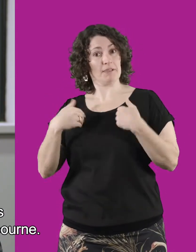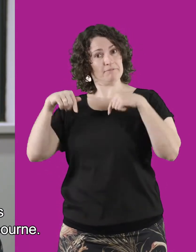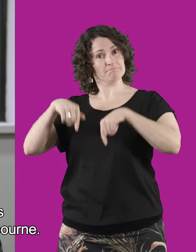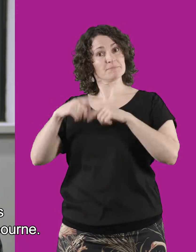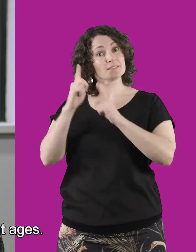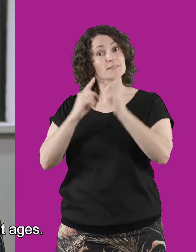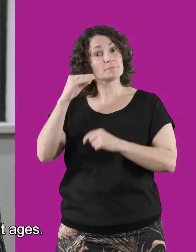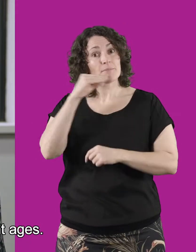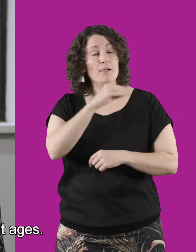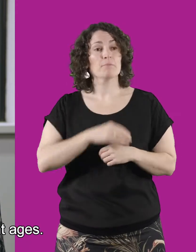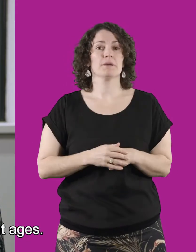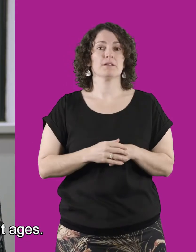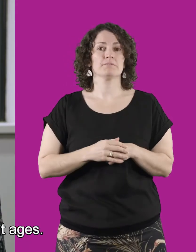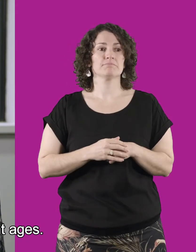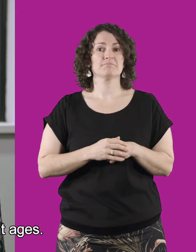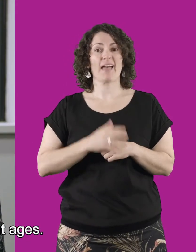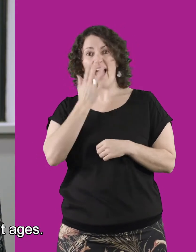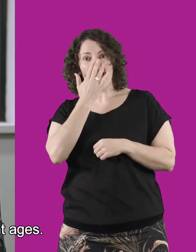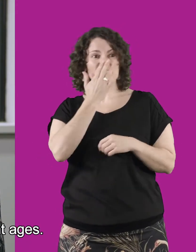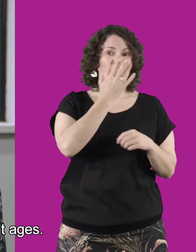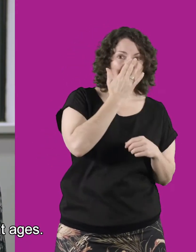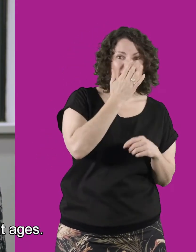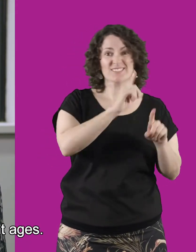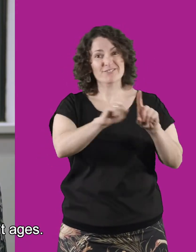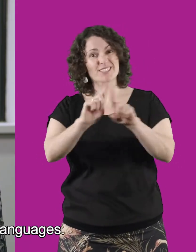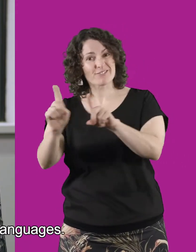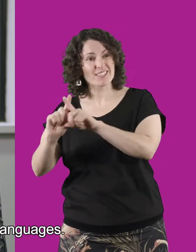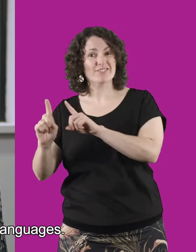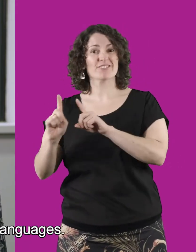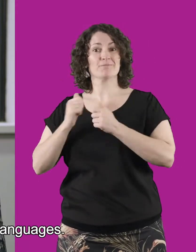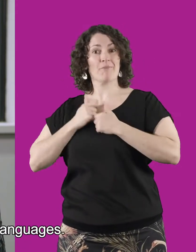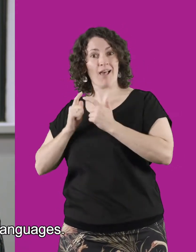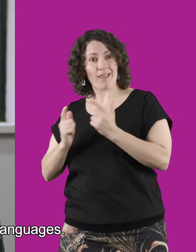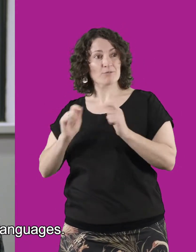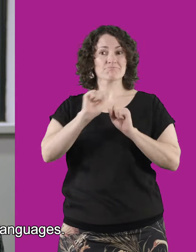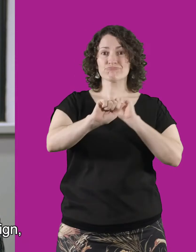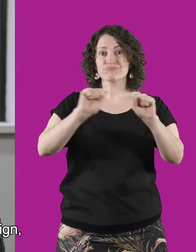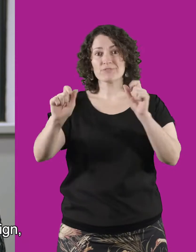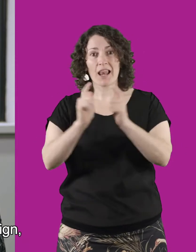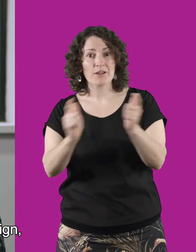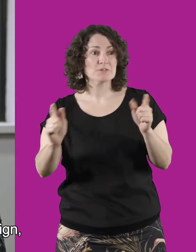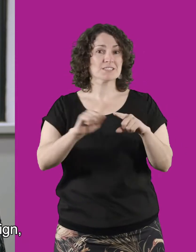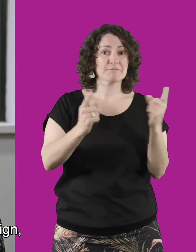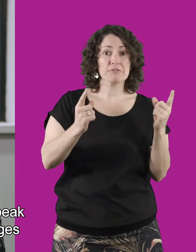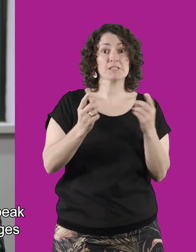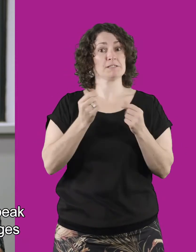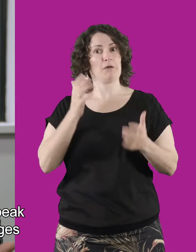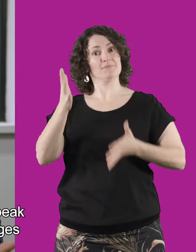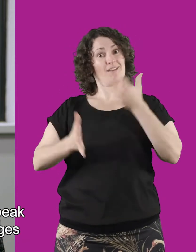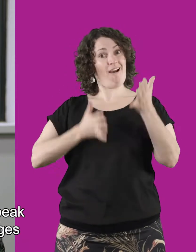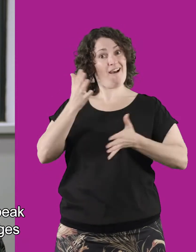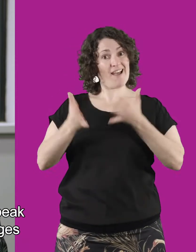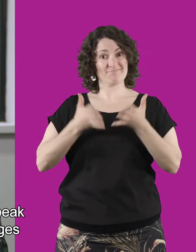in Melbourne. We're all different ages, we speak different languages, some of us sign, some of